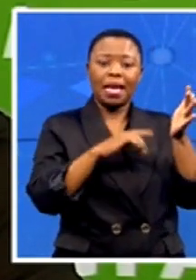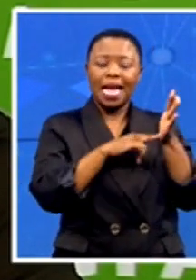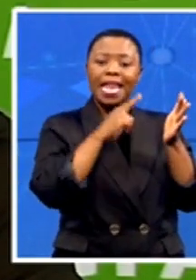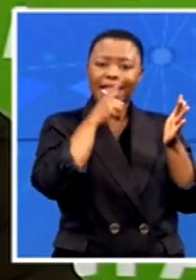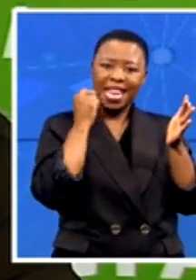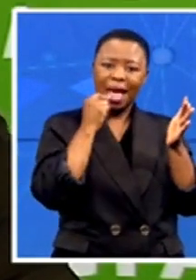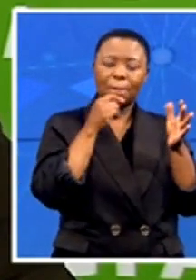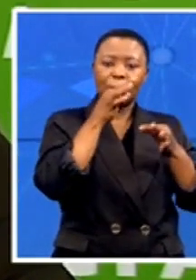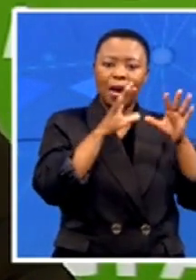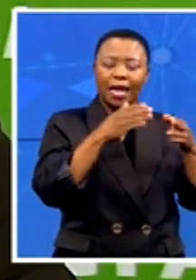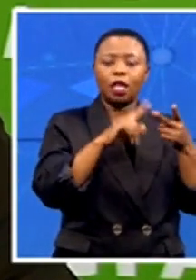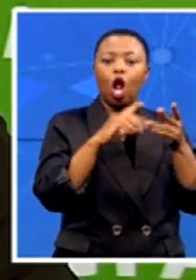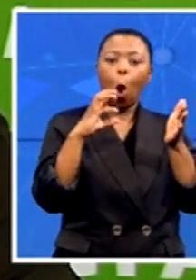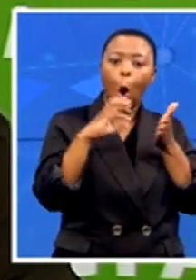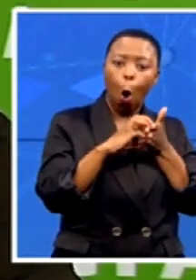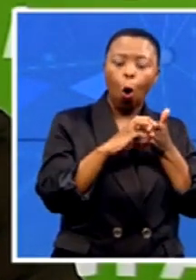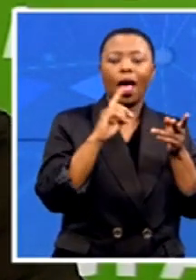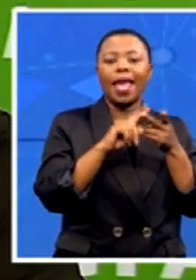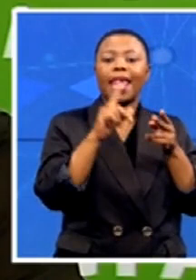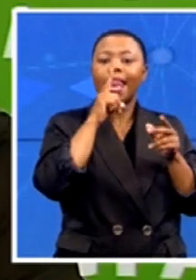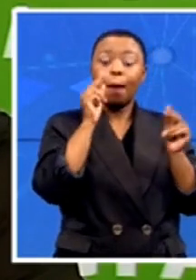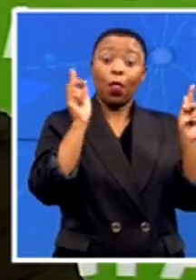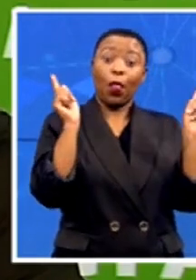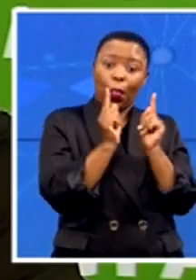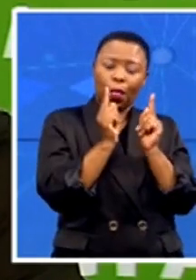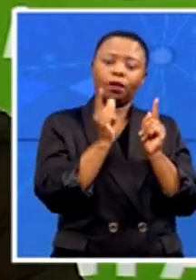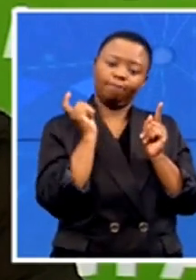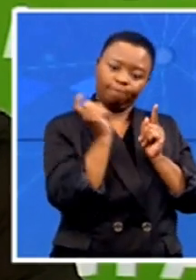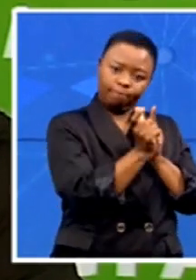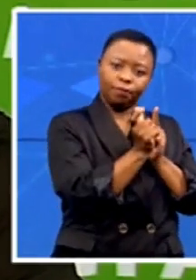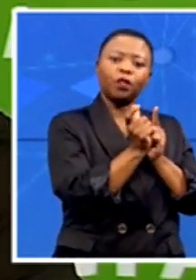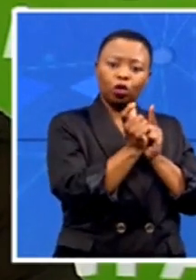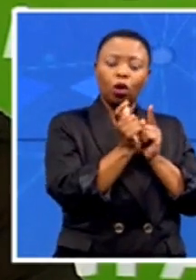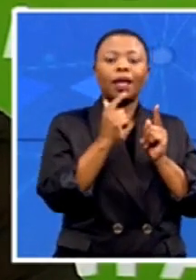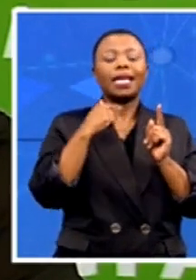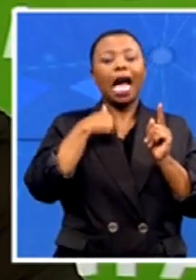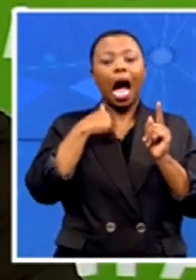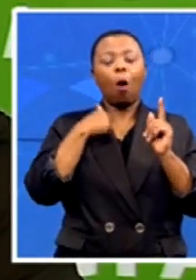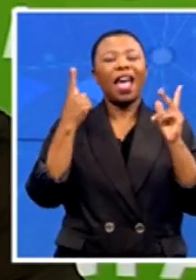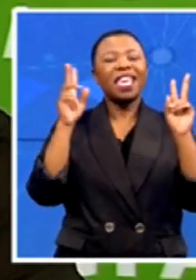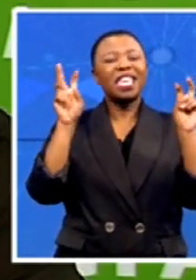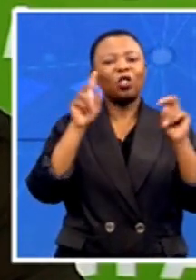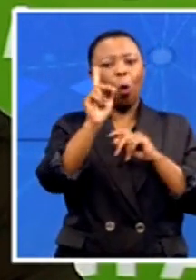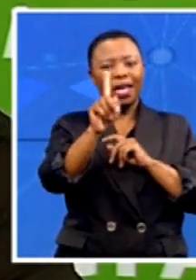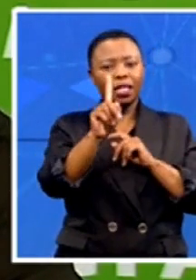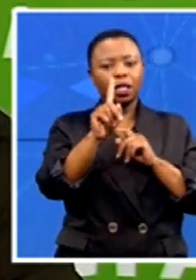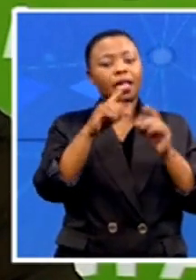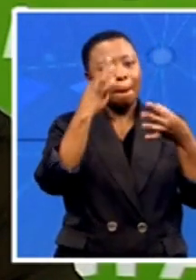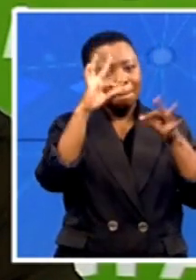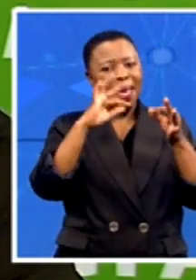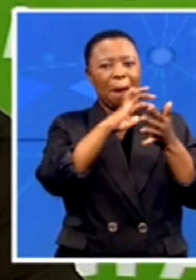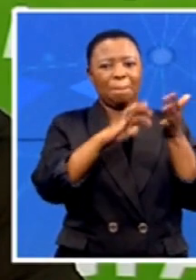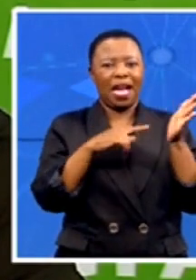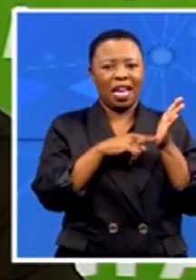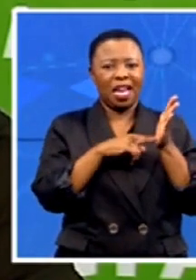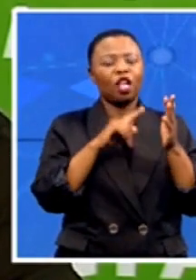and the abbreviated name of the party. Our primary issue is with the ward ballot paper, although that problem continues to persist in